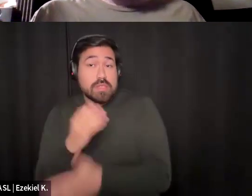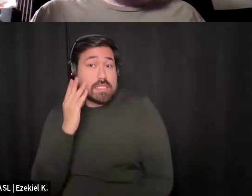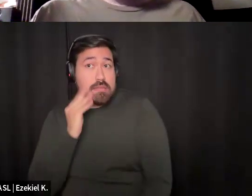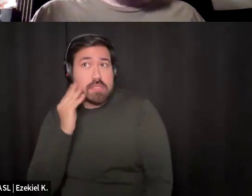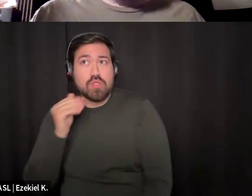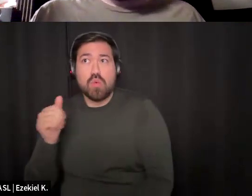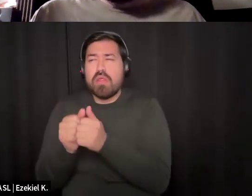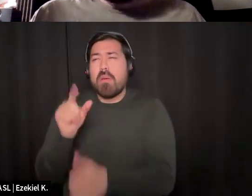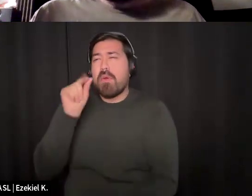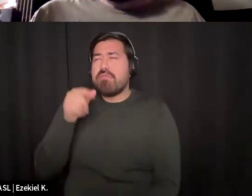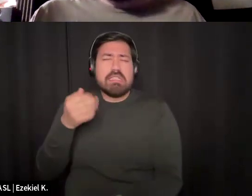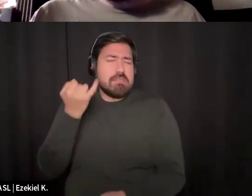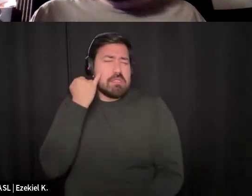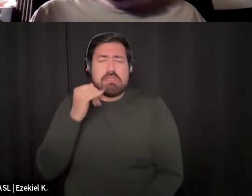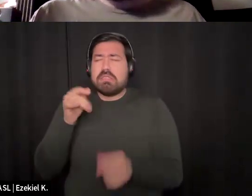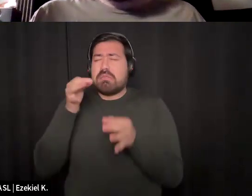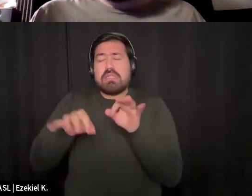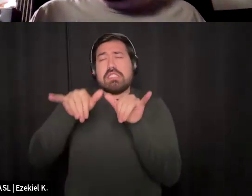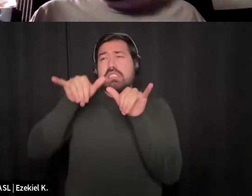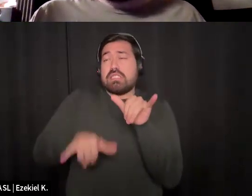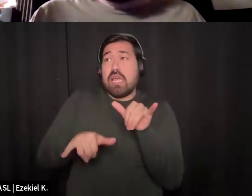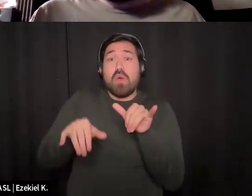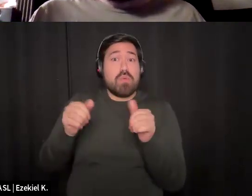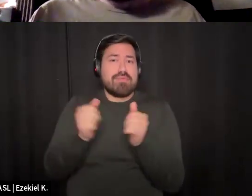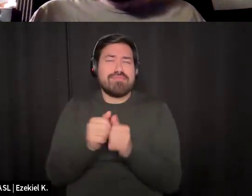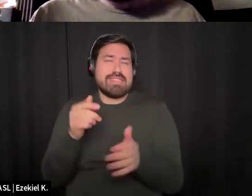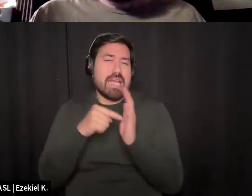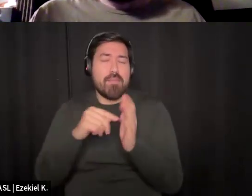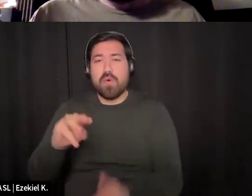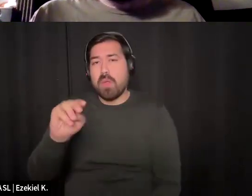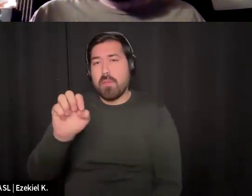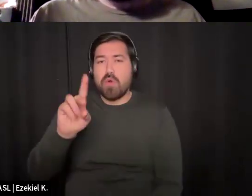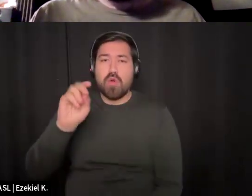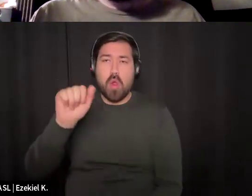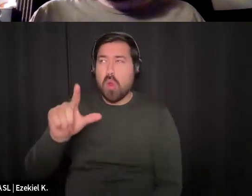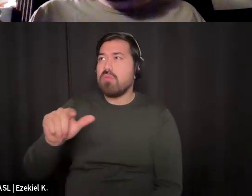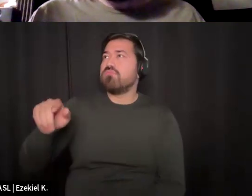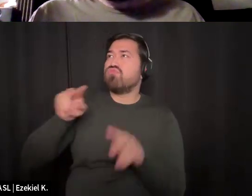with a bird if you just stick around with bird like I did with Myrtle. Mhm.